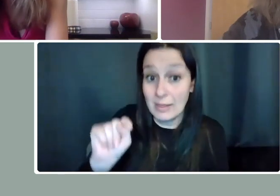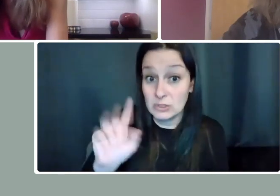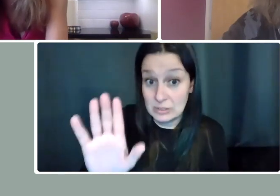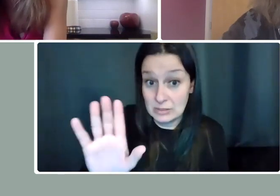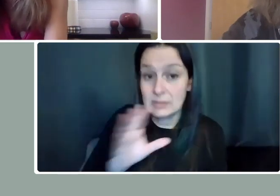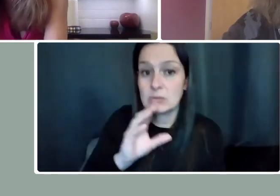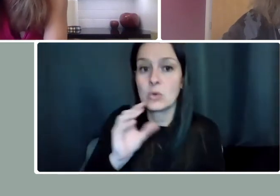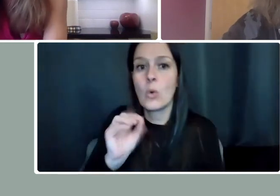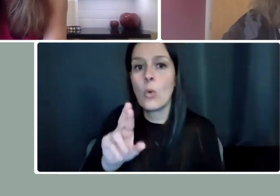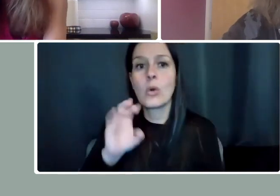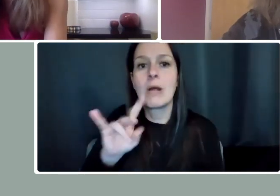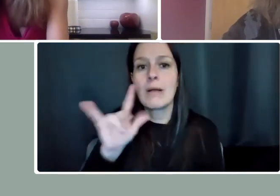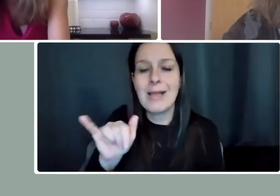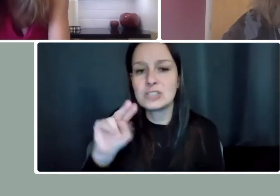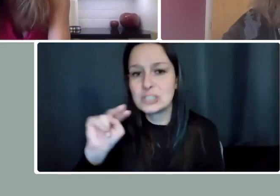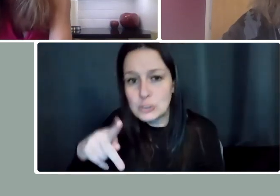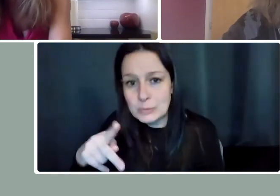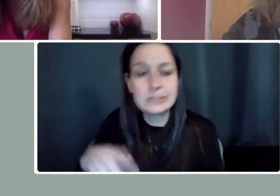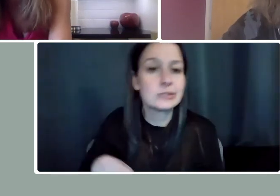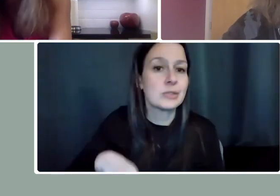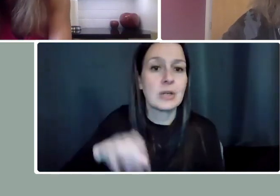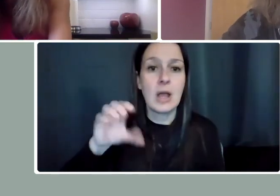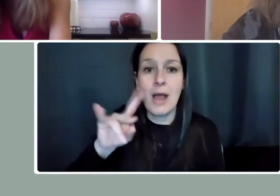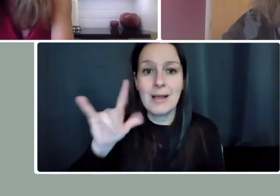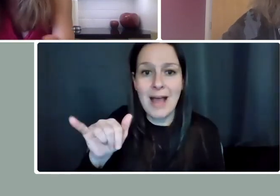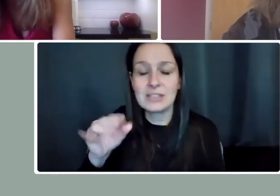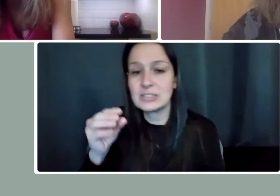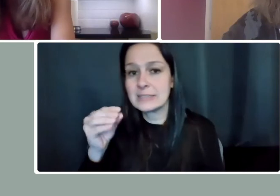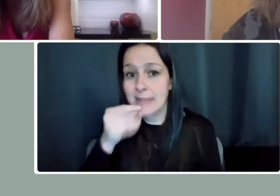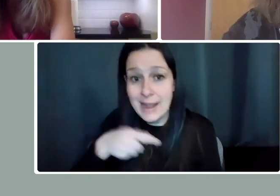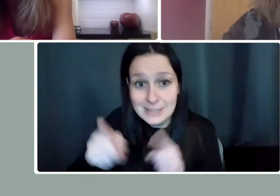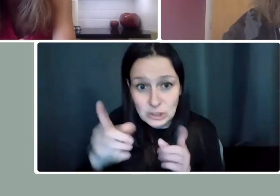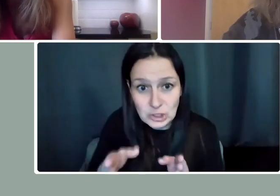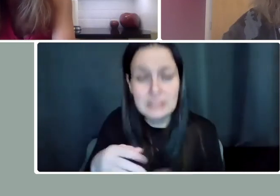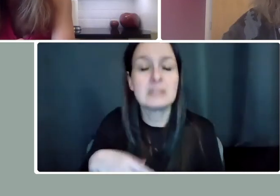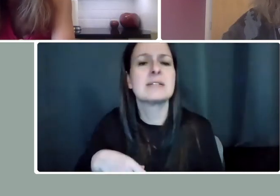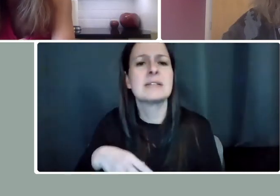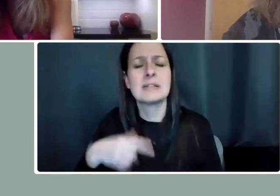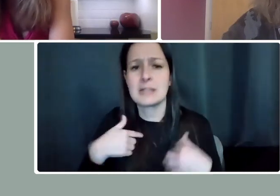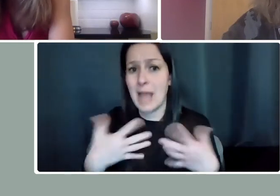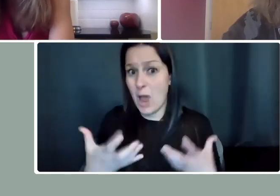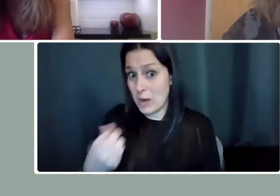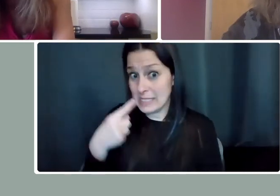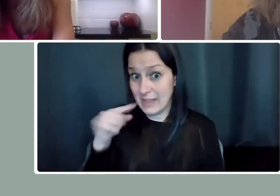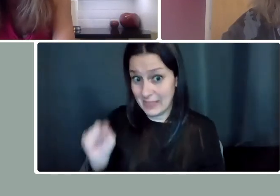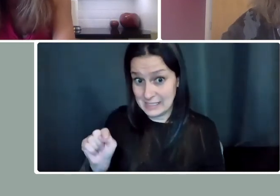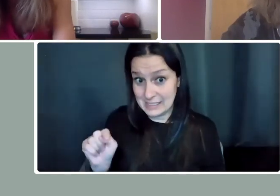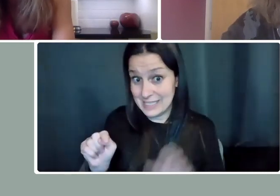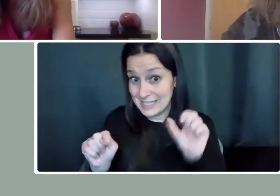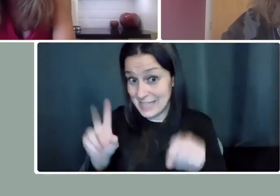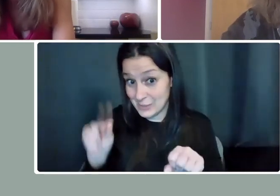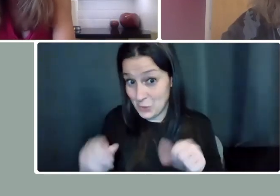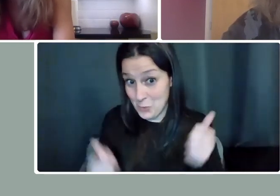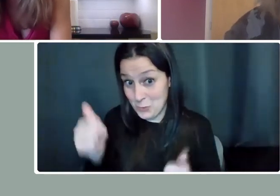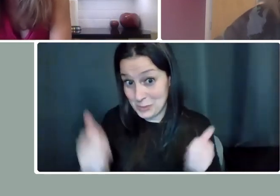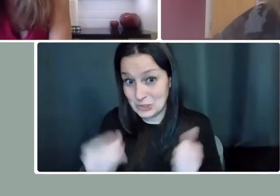your like oncology nurse practitioner, your oncology dietitian. You'd want to say, this is what I want to take. yes or no, you